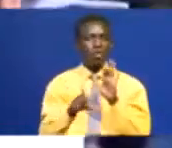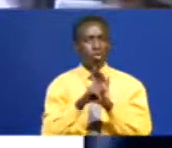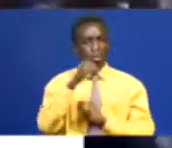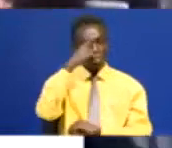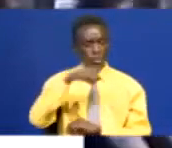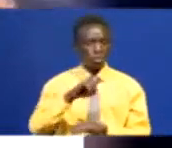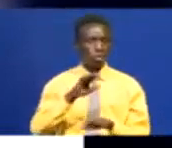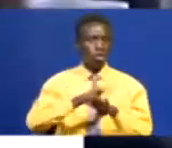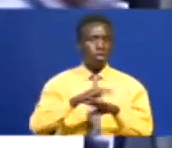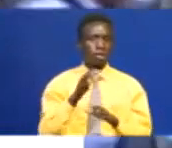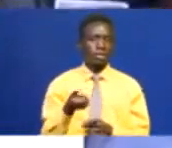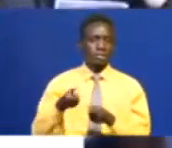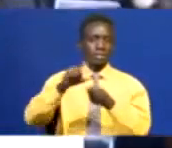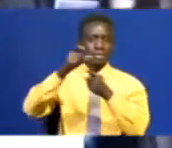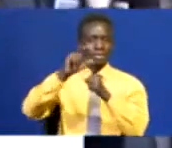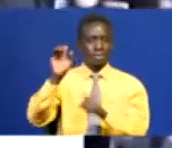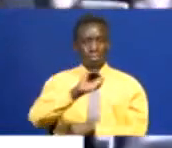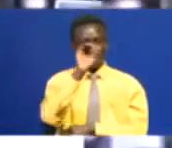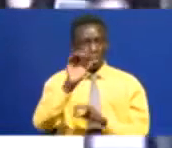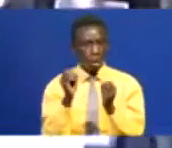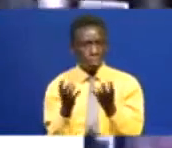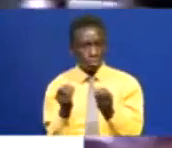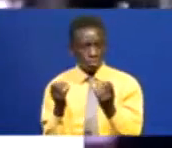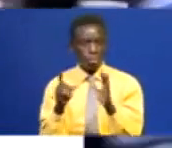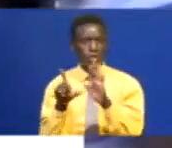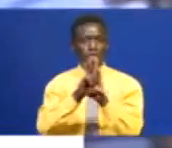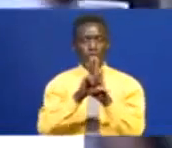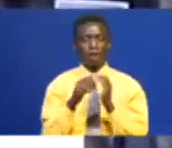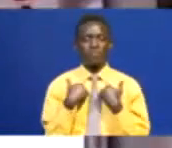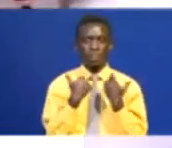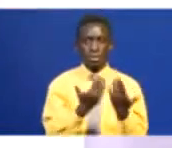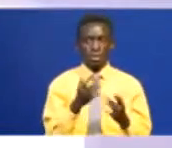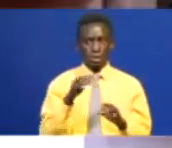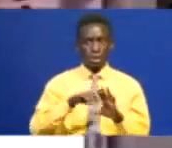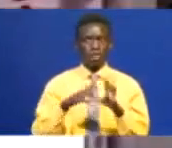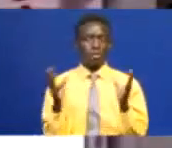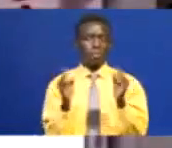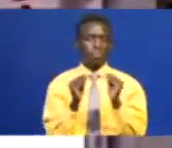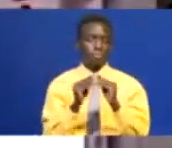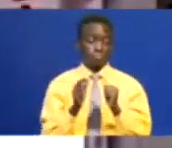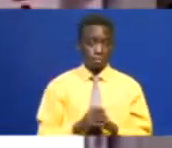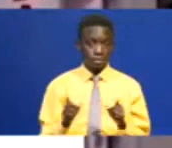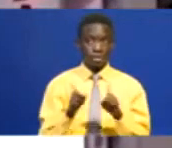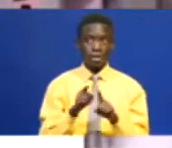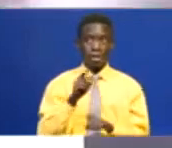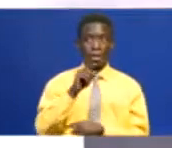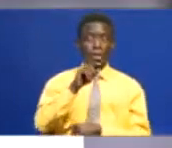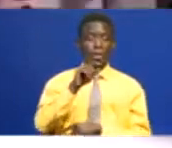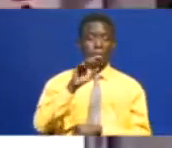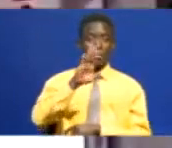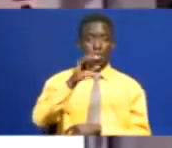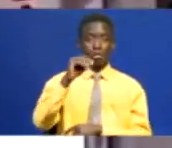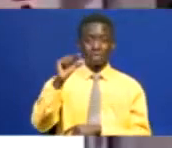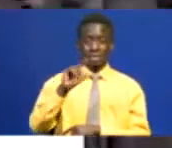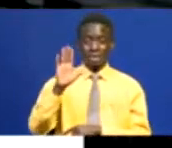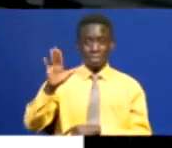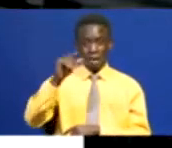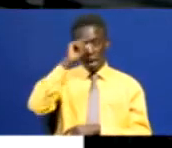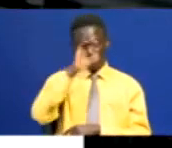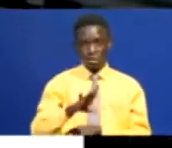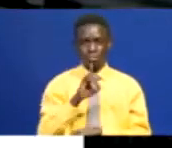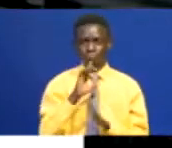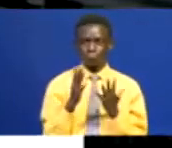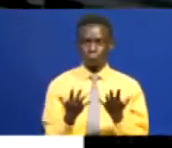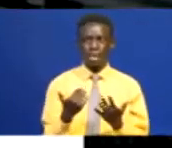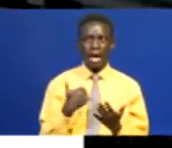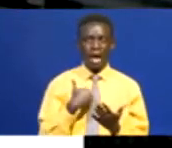made no adjustment to its yield curve control at the June meeting. BOJ Governor Kazuo Ueda recently stated that there was still some